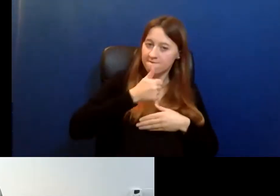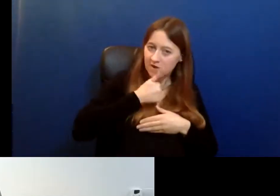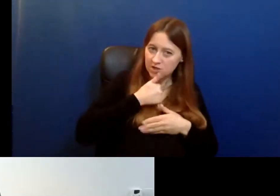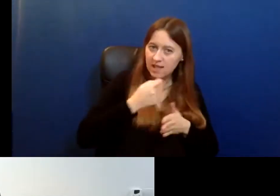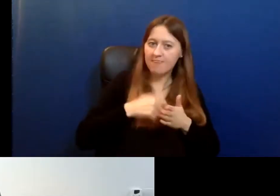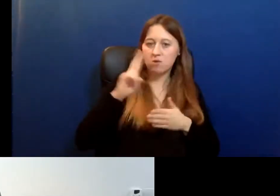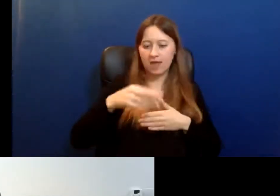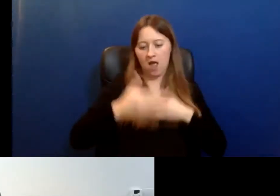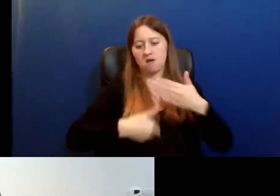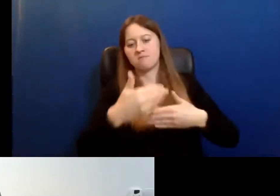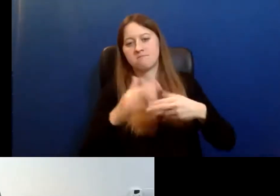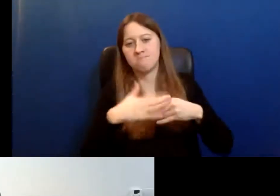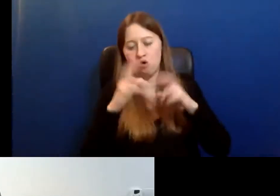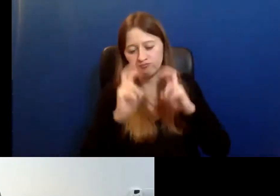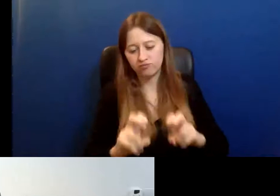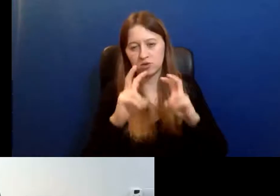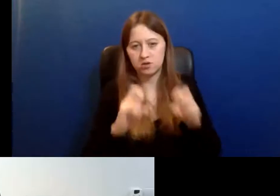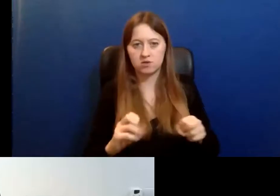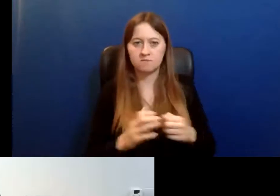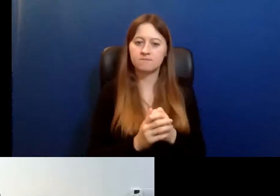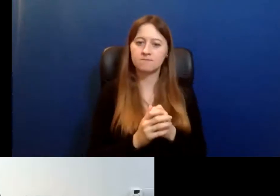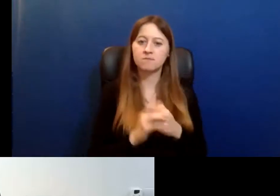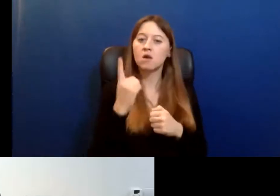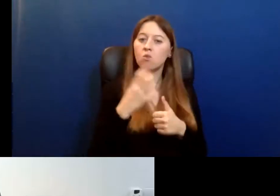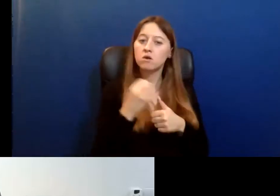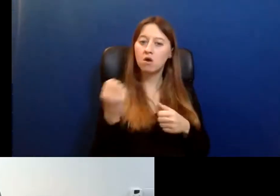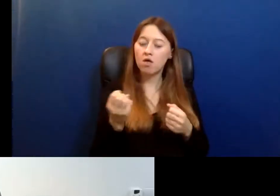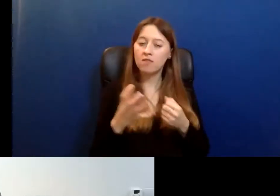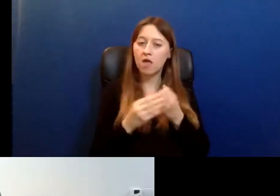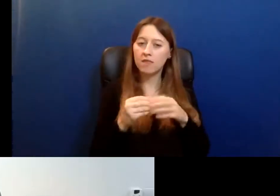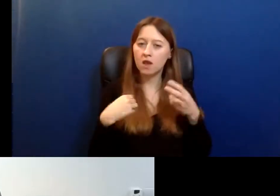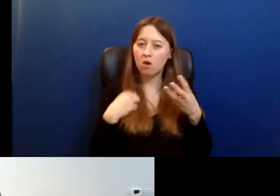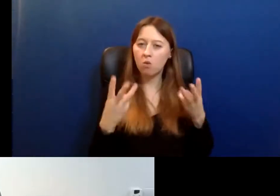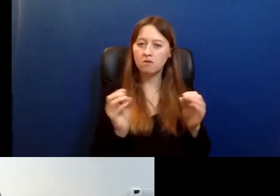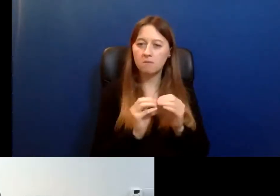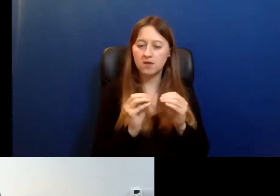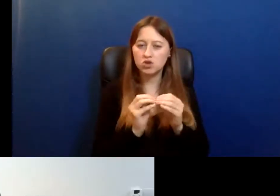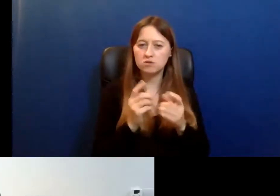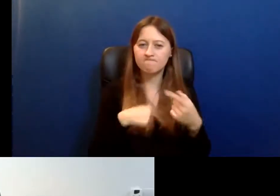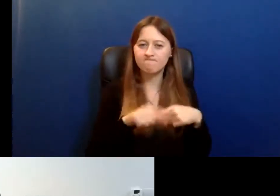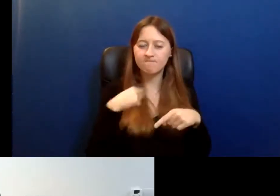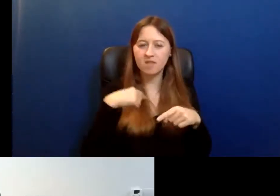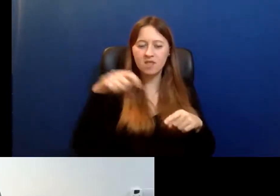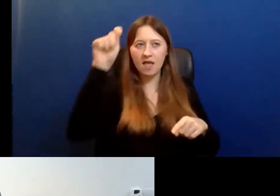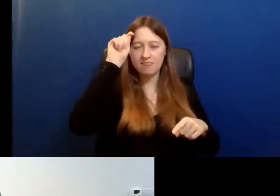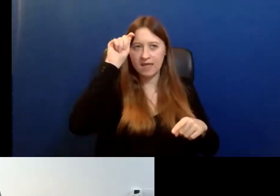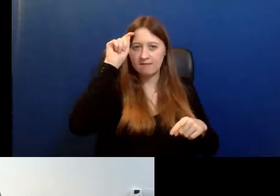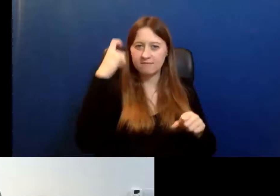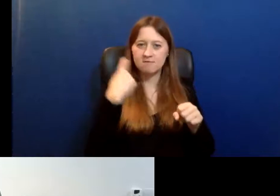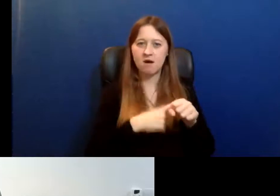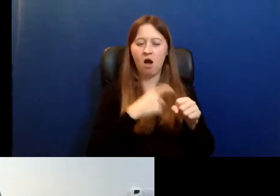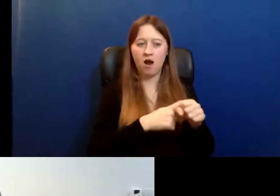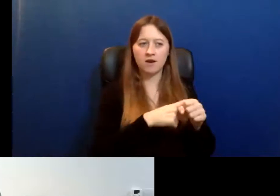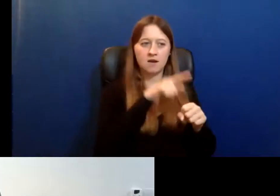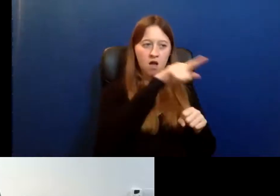mention is that I think it's really difficult to adapt a test of spoken language to sign